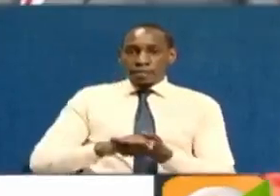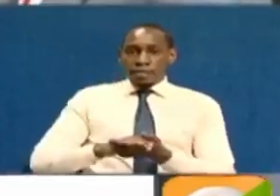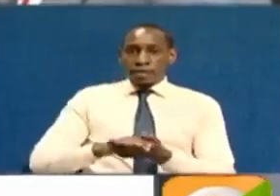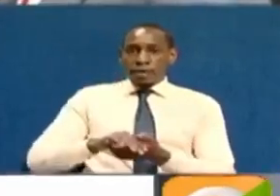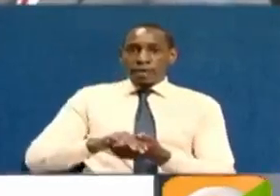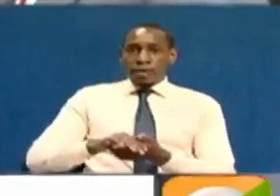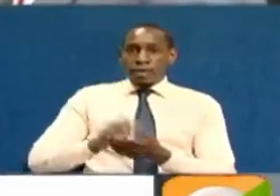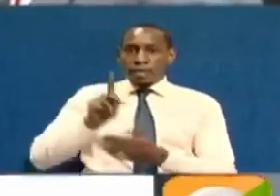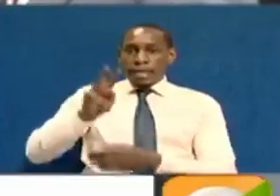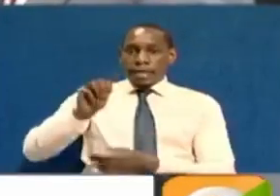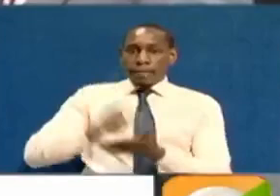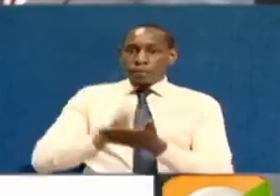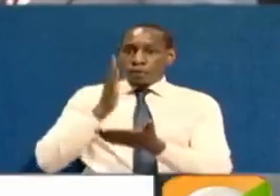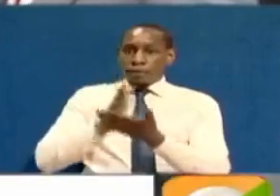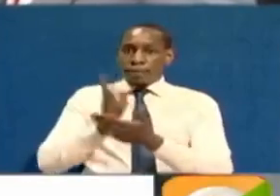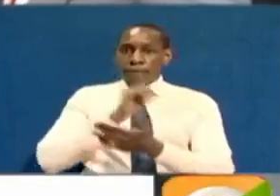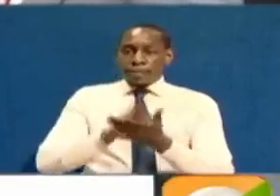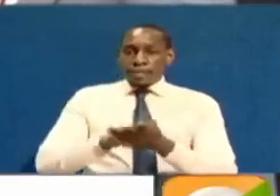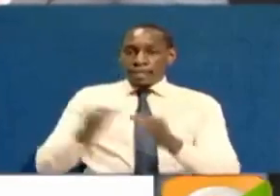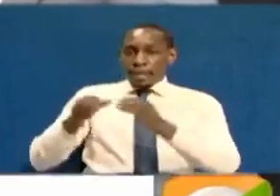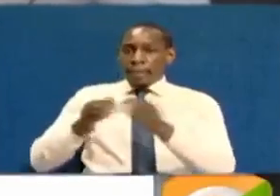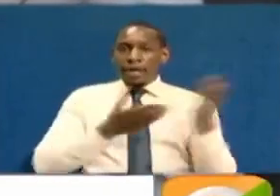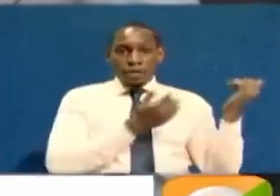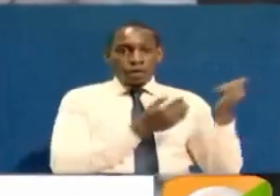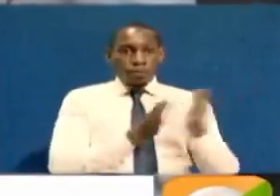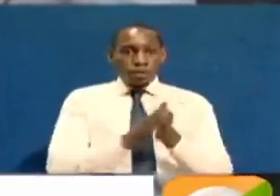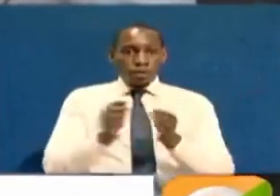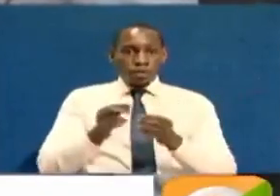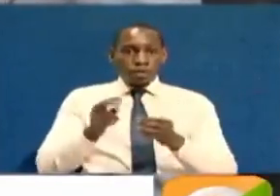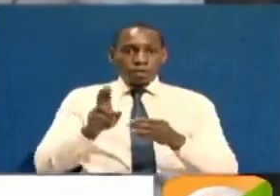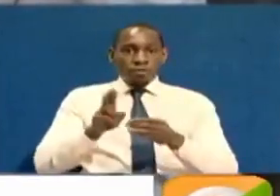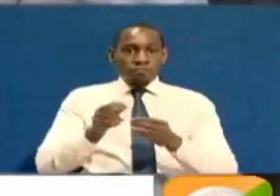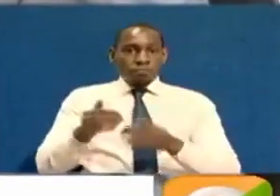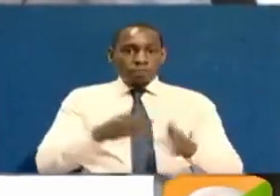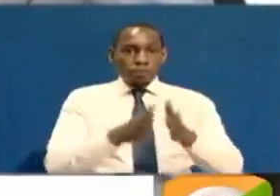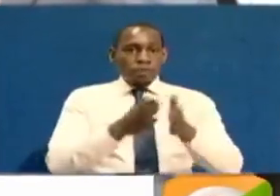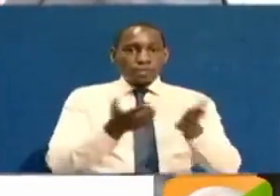warranty. Simba Corp hopes to cash in on the growing